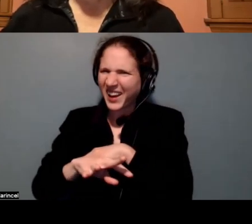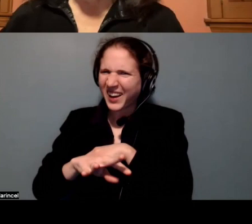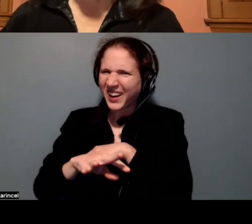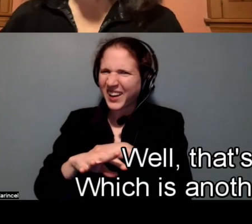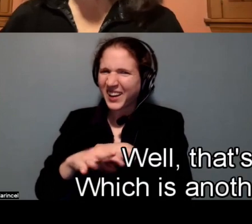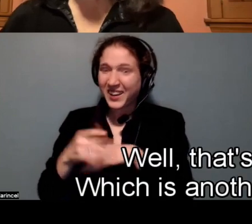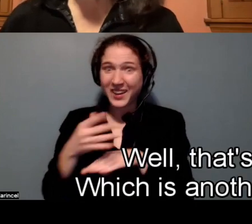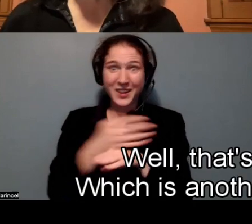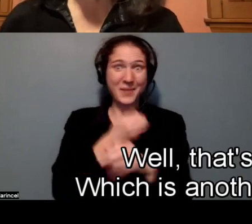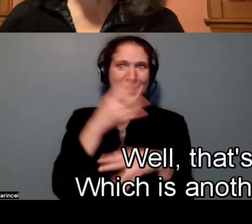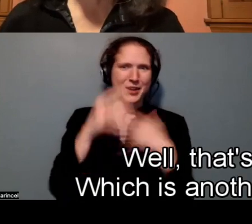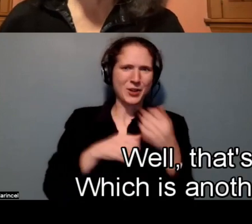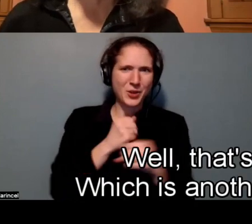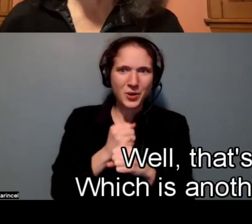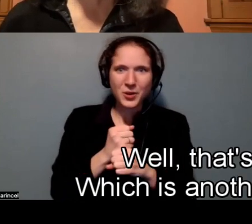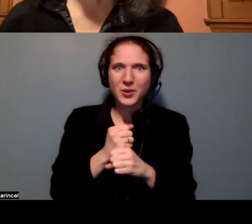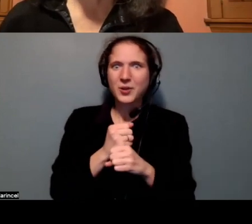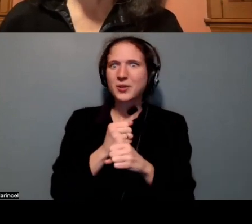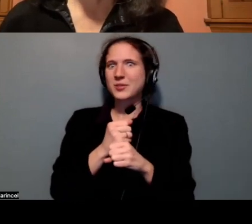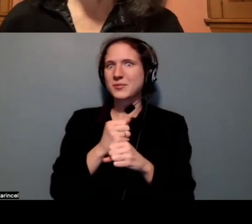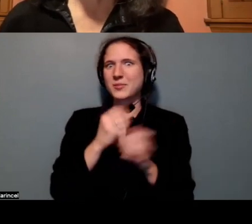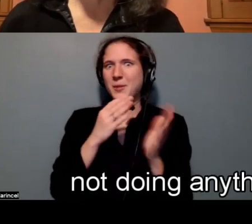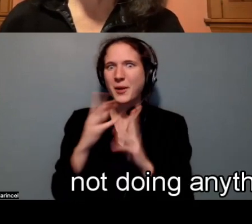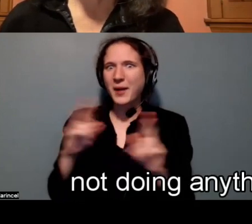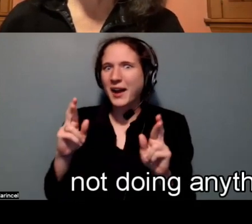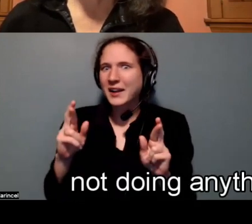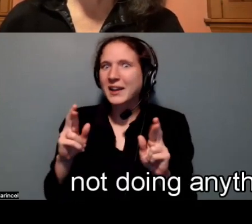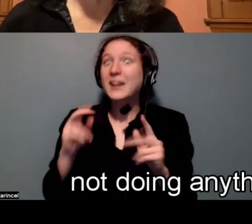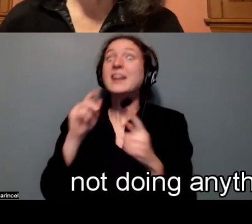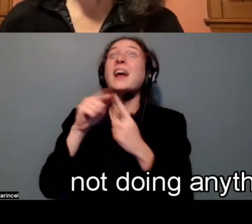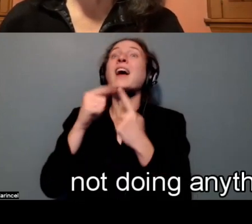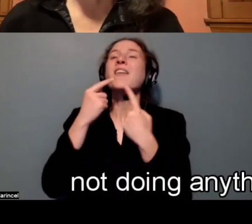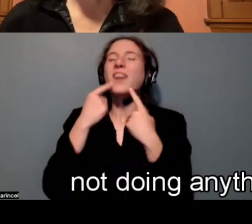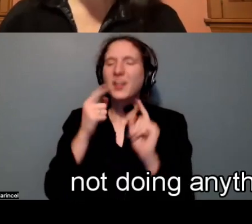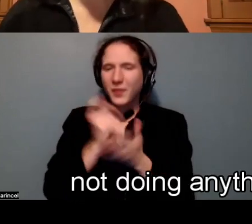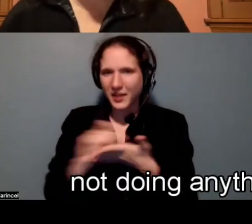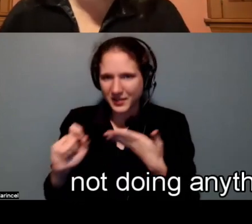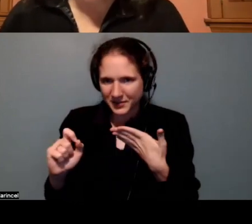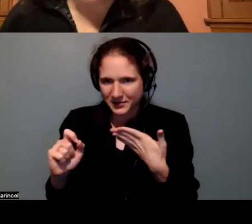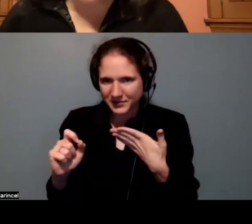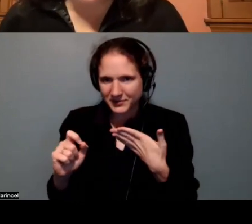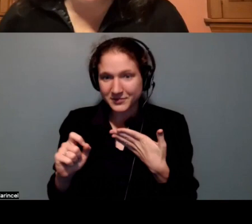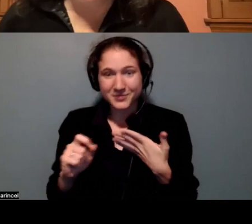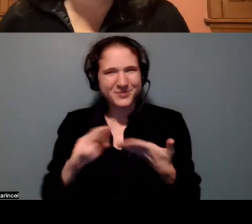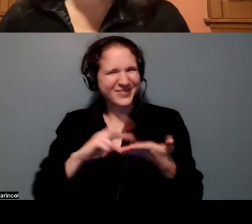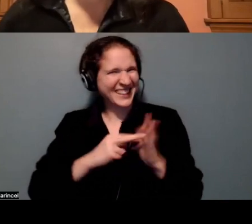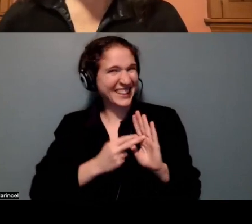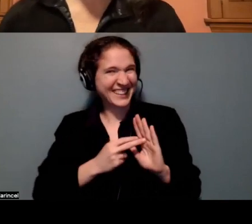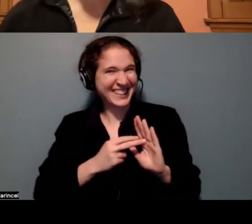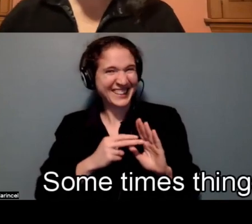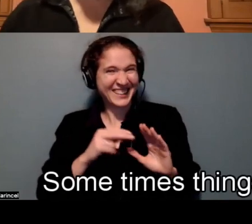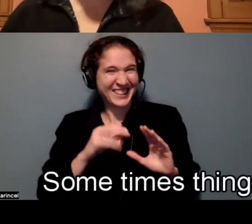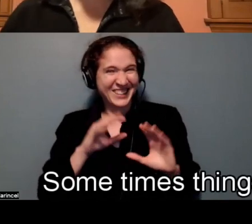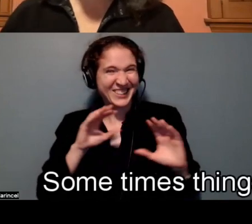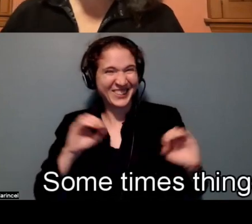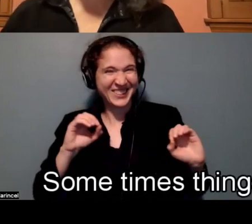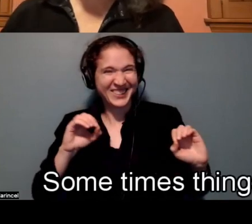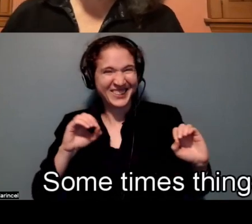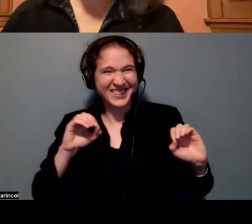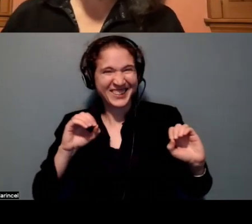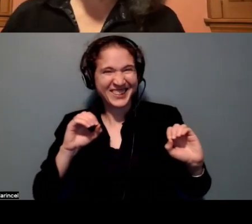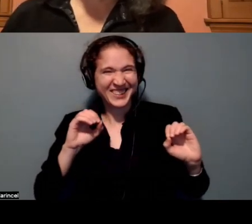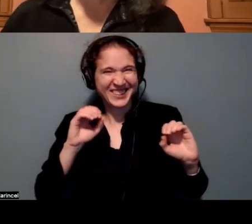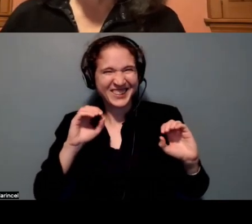write. Well, that's Which is interesting. another way of saying not doing anything about writing. Well, sometimes things